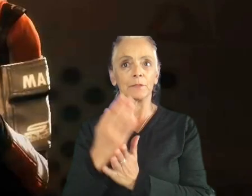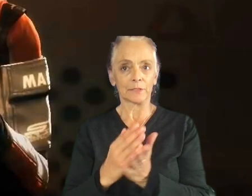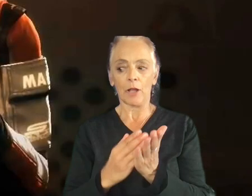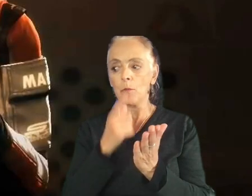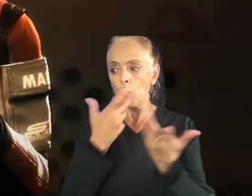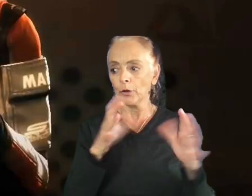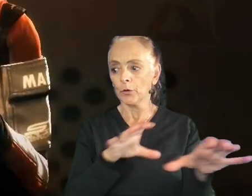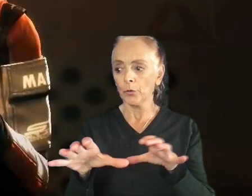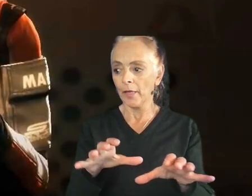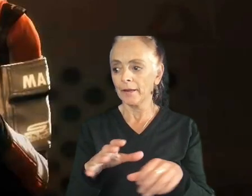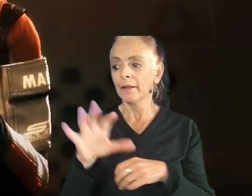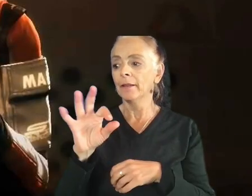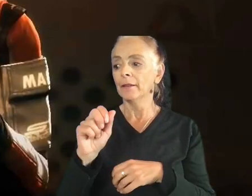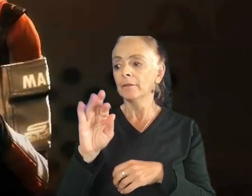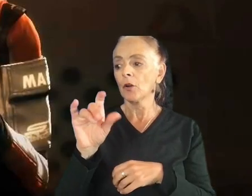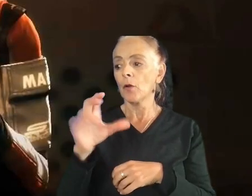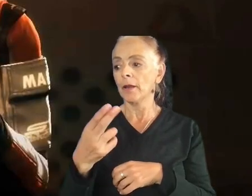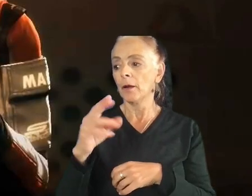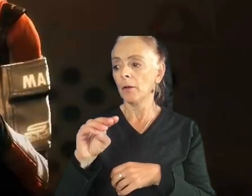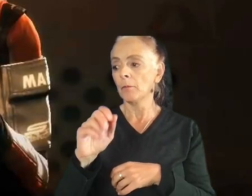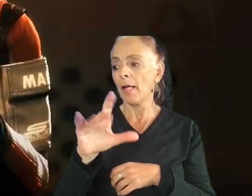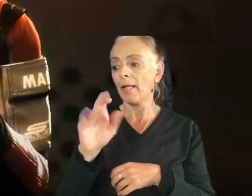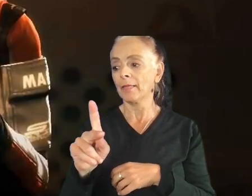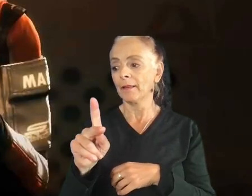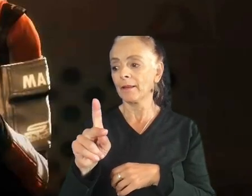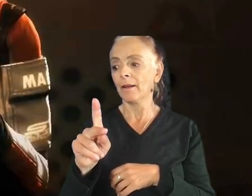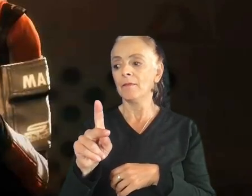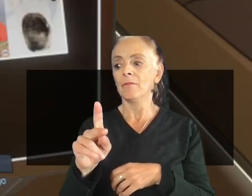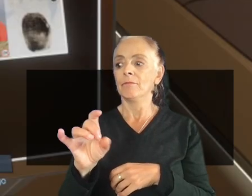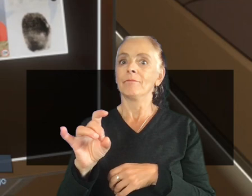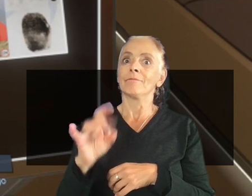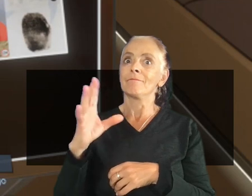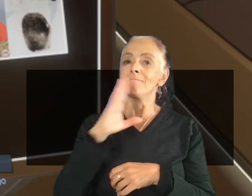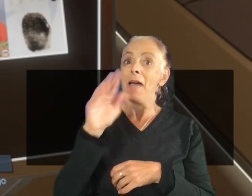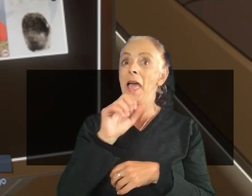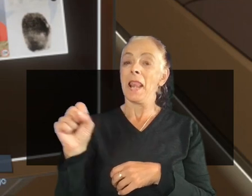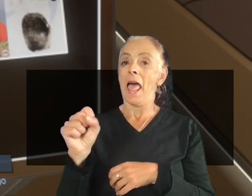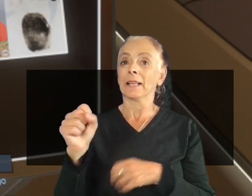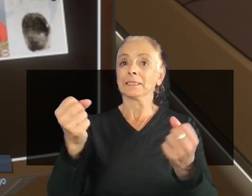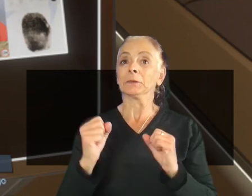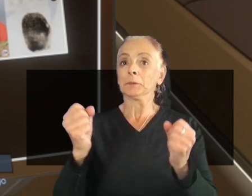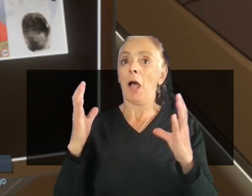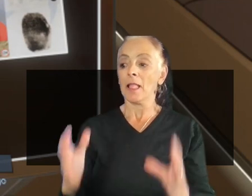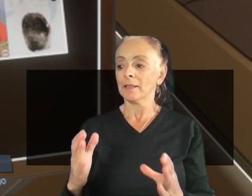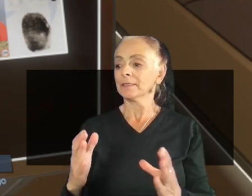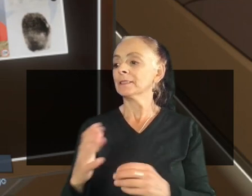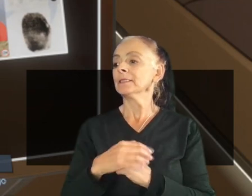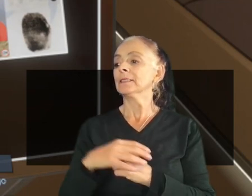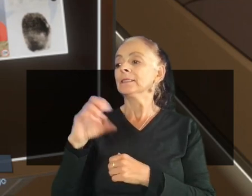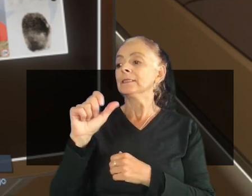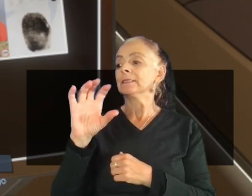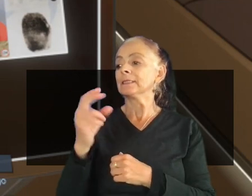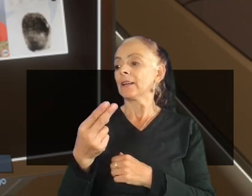this. There's Farida Malik from Deus Ex, who is a badass pilot. Sarah Hasmadi from Tacoma,